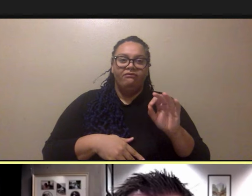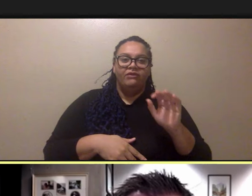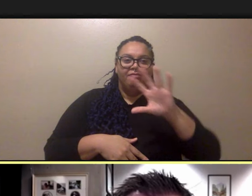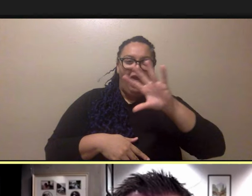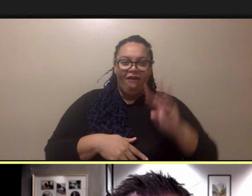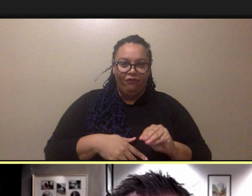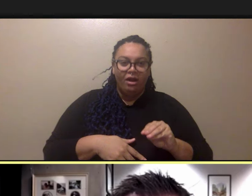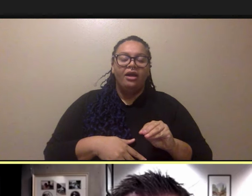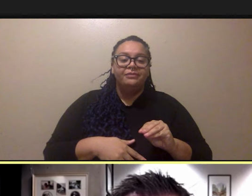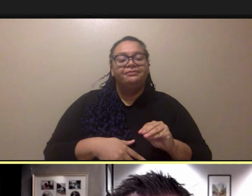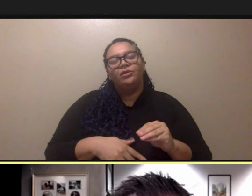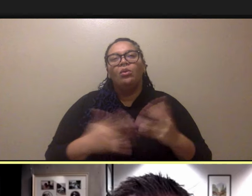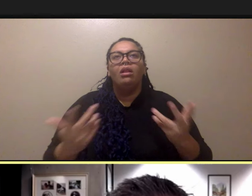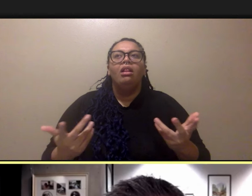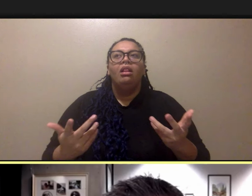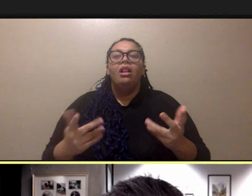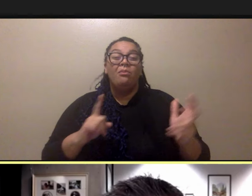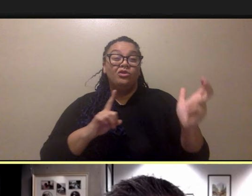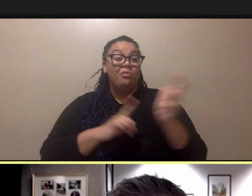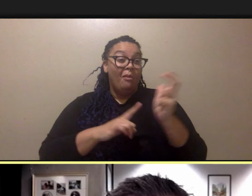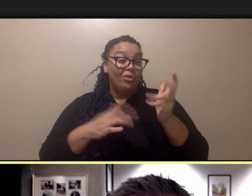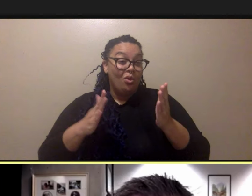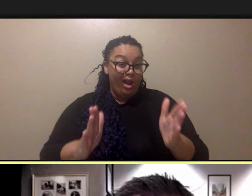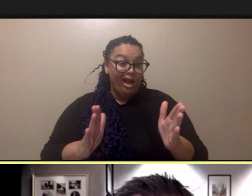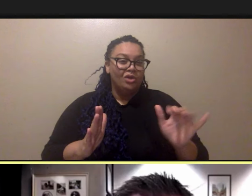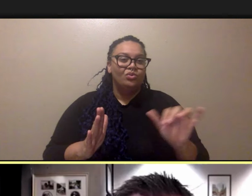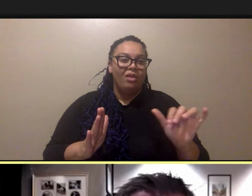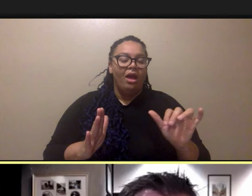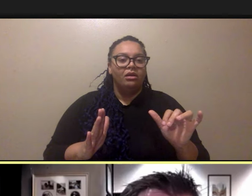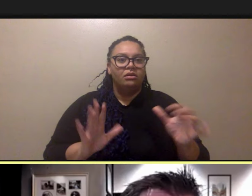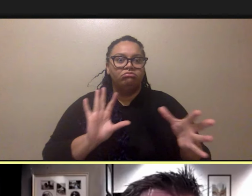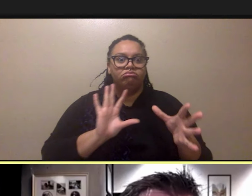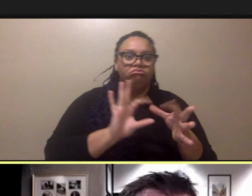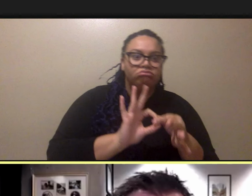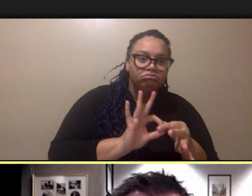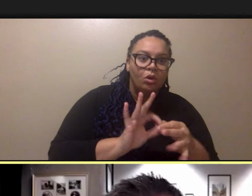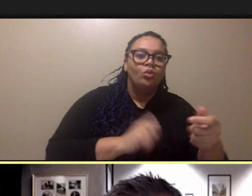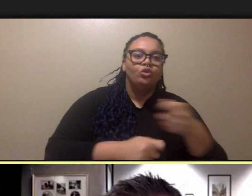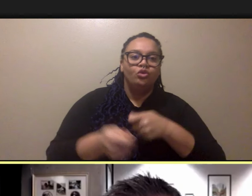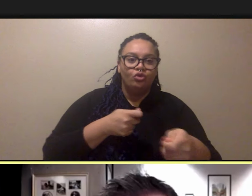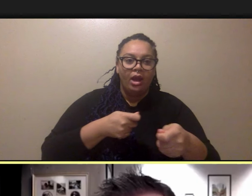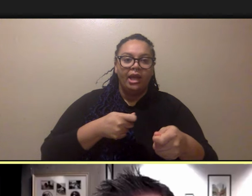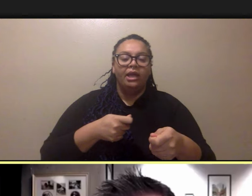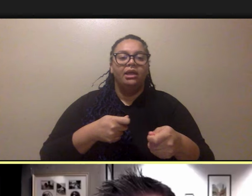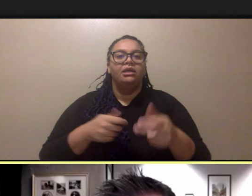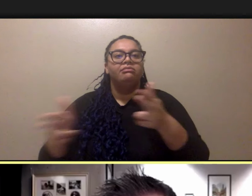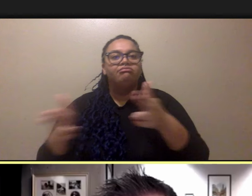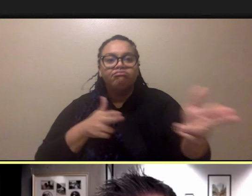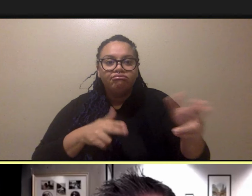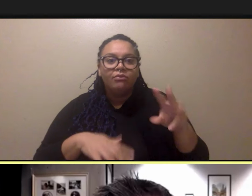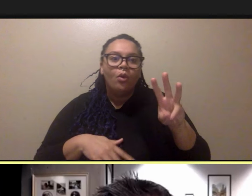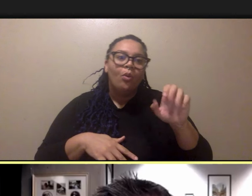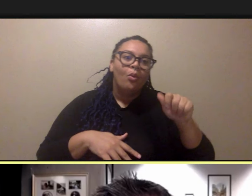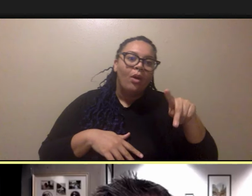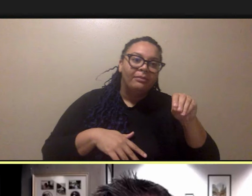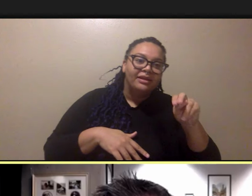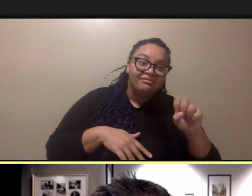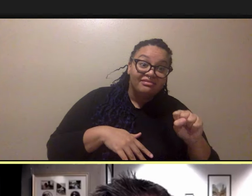The most popular way to ingratiate themselves with coastal African peoples was to trade weapons with them. And in return for